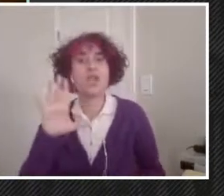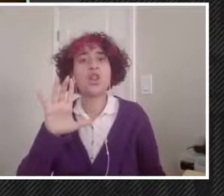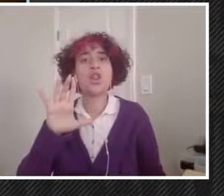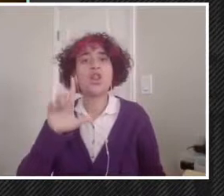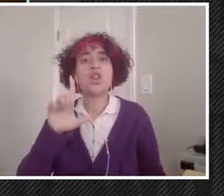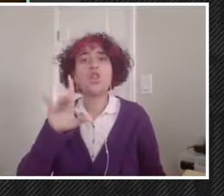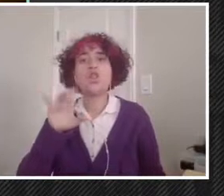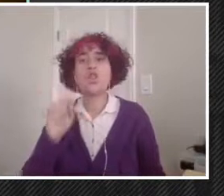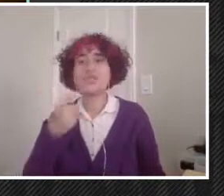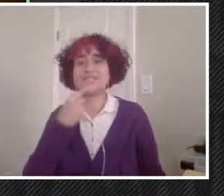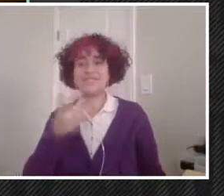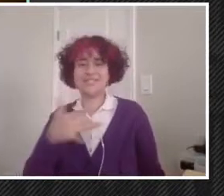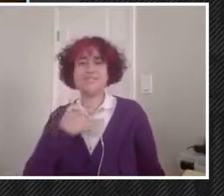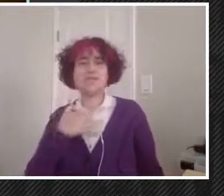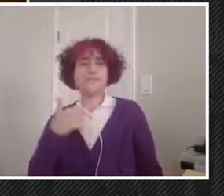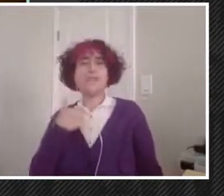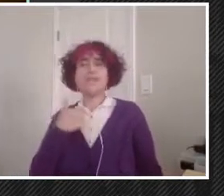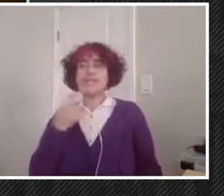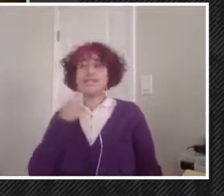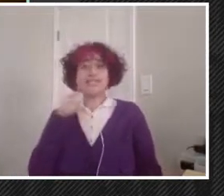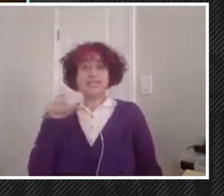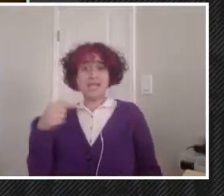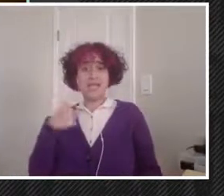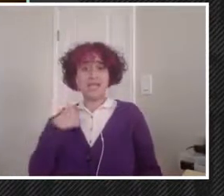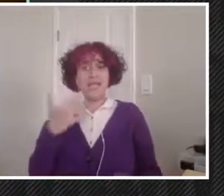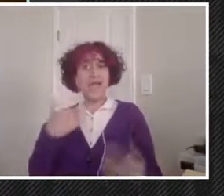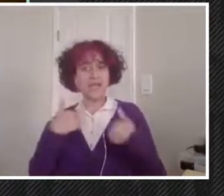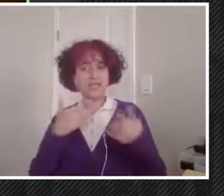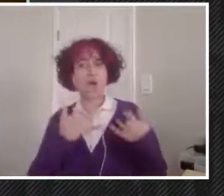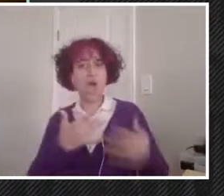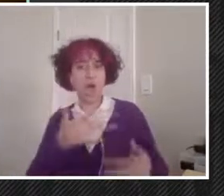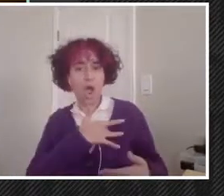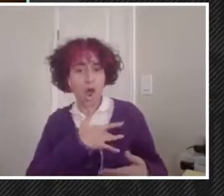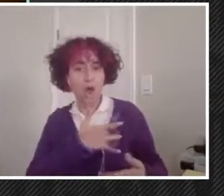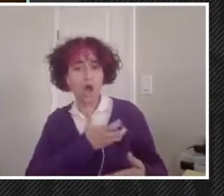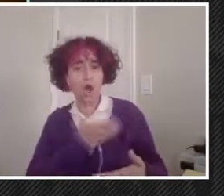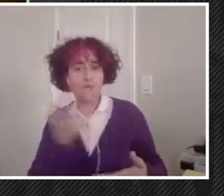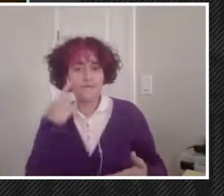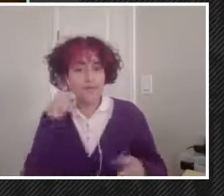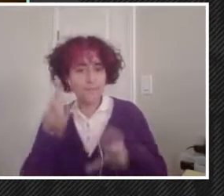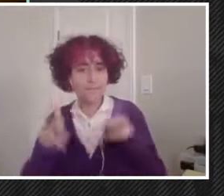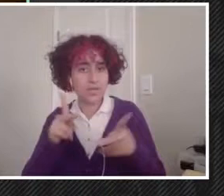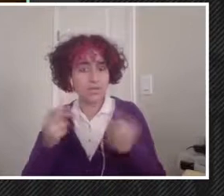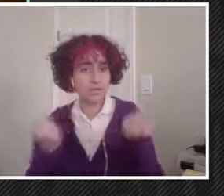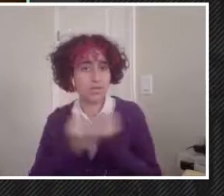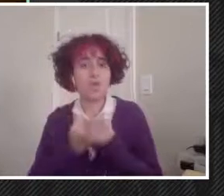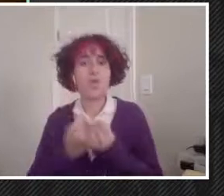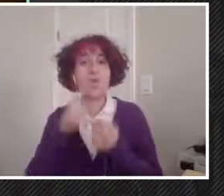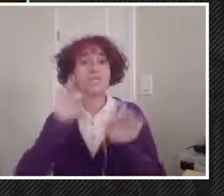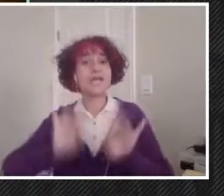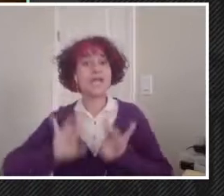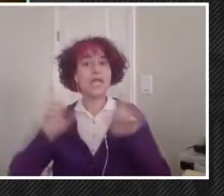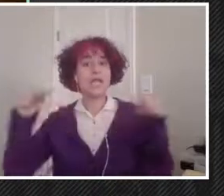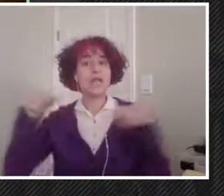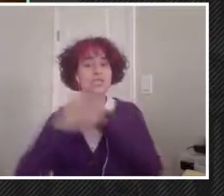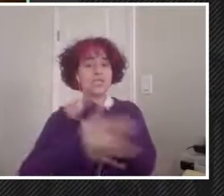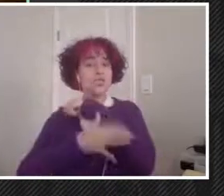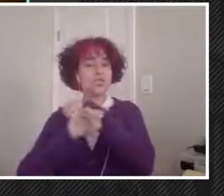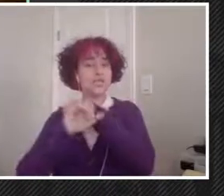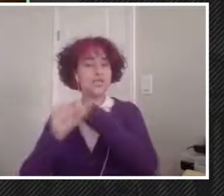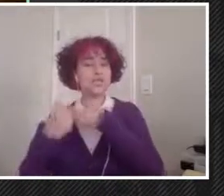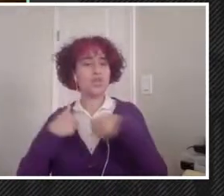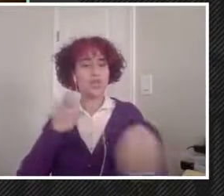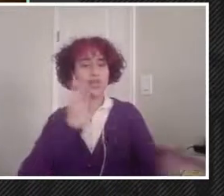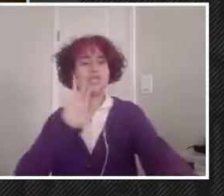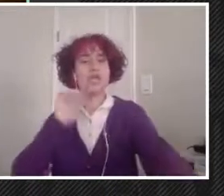is because it conveyed a heart for people. And what's clear in this country is, you know, we can talk about under